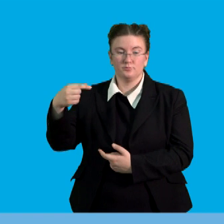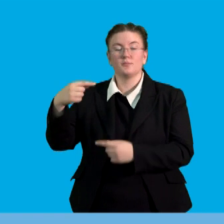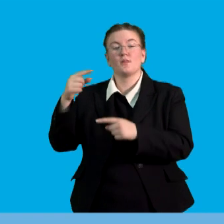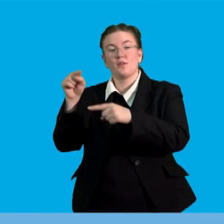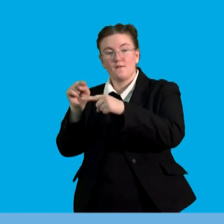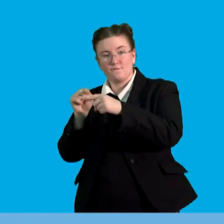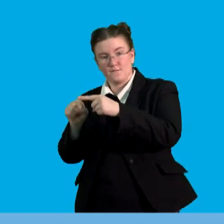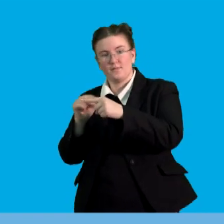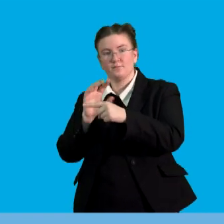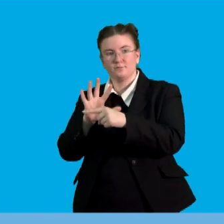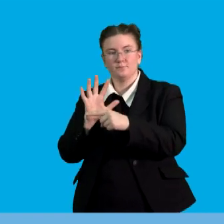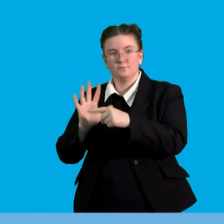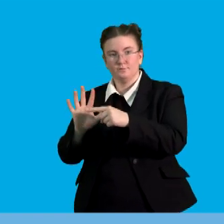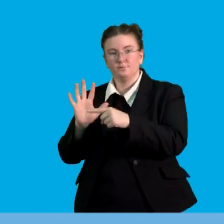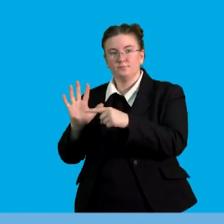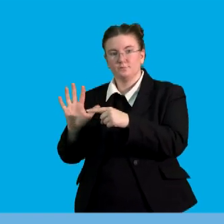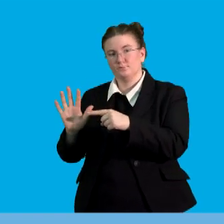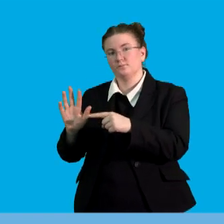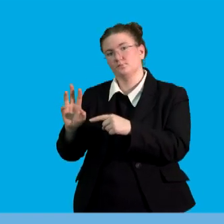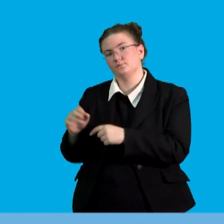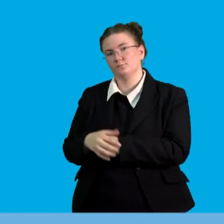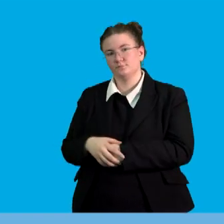500 divided by